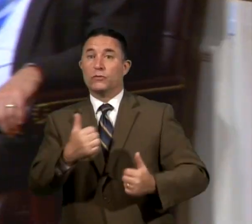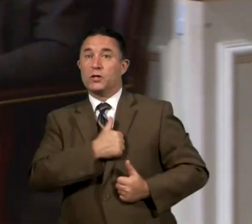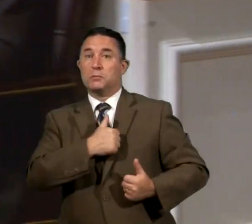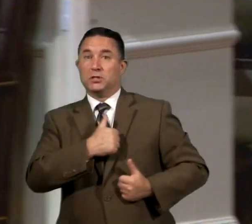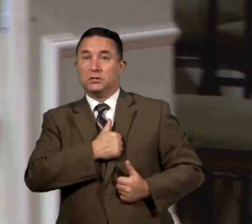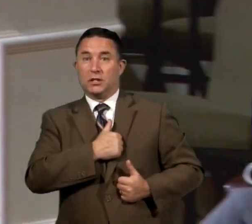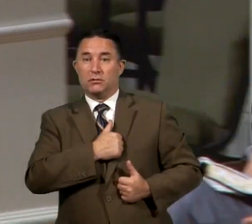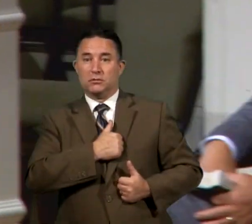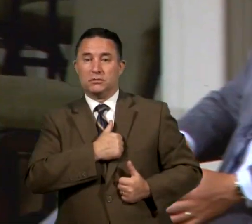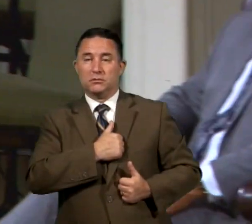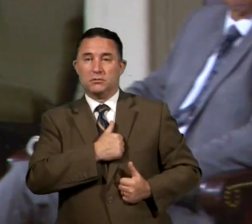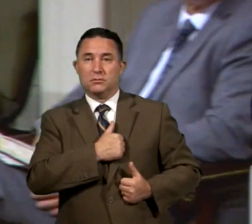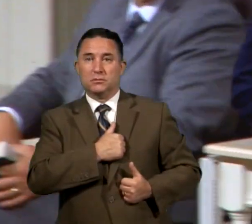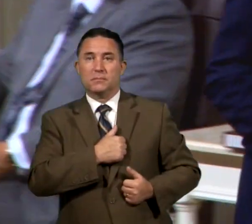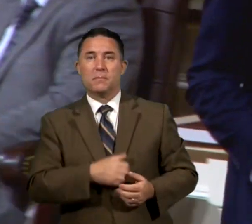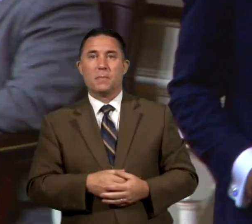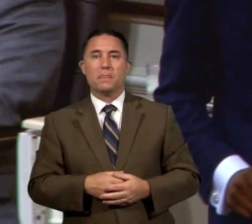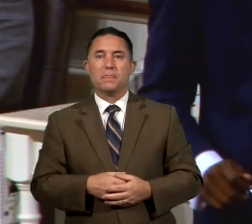military.